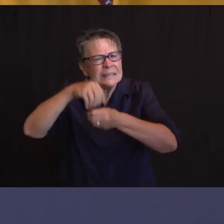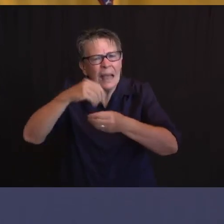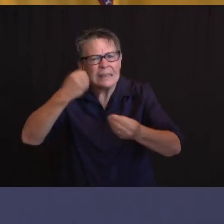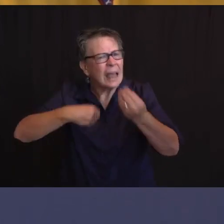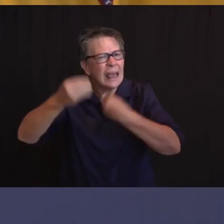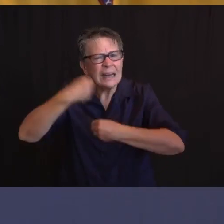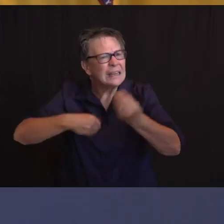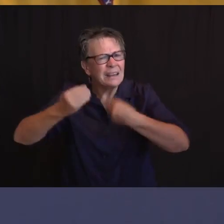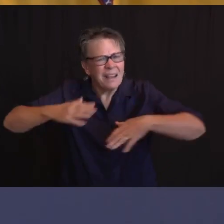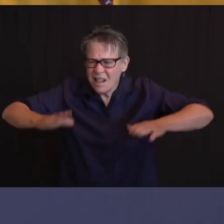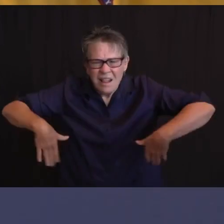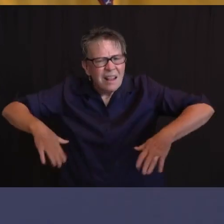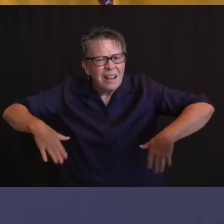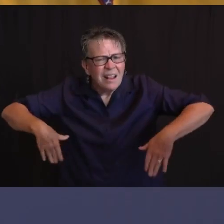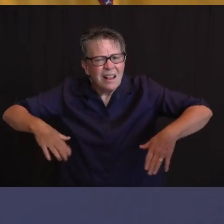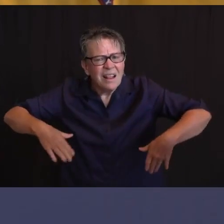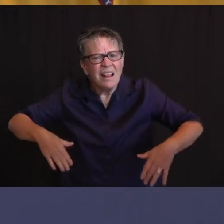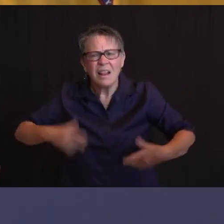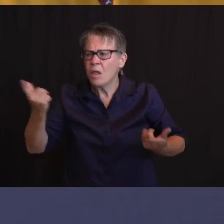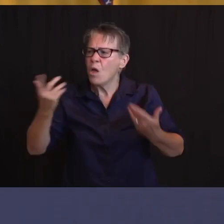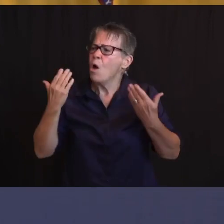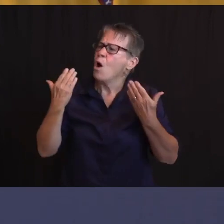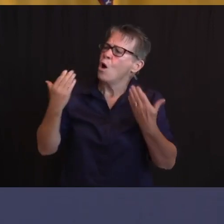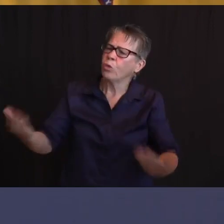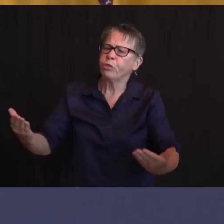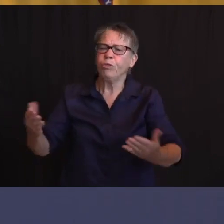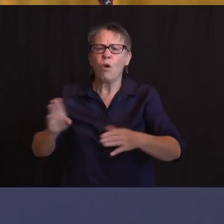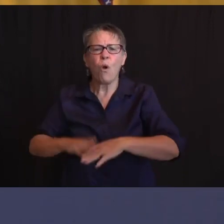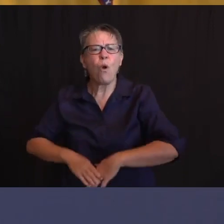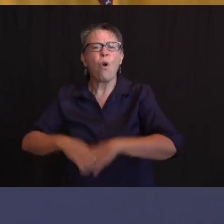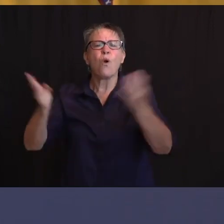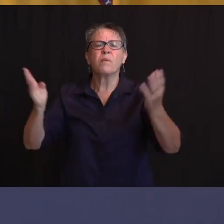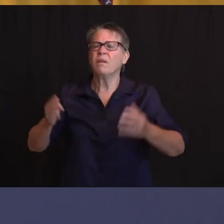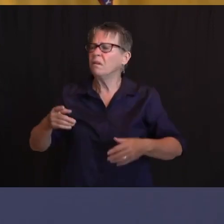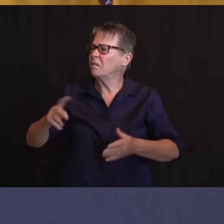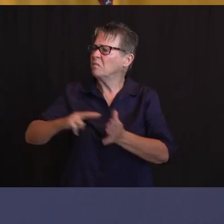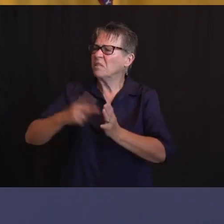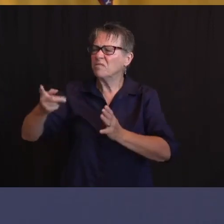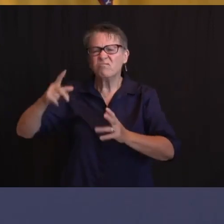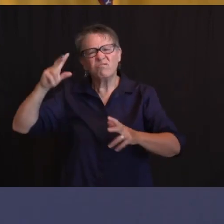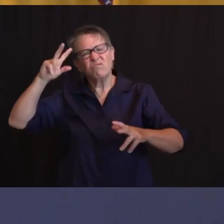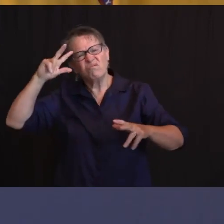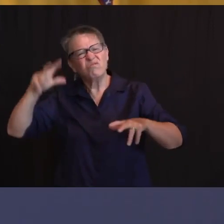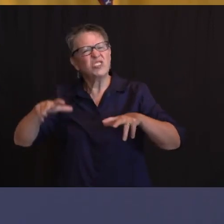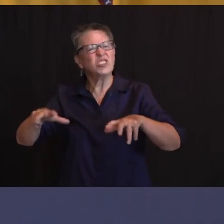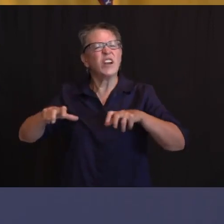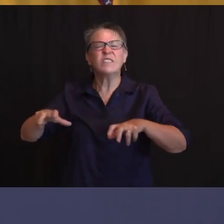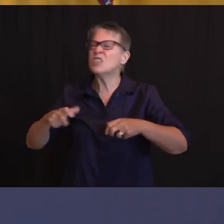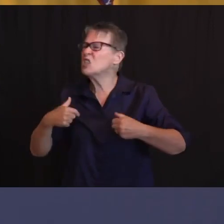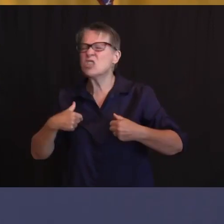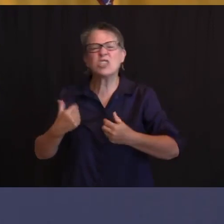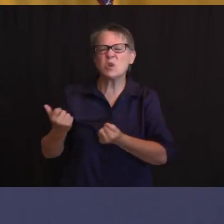overwhelmingly, it's irresponsible, selfish behavior. And so the answer is you're damn right we're going to enforce it. Pat, I don't know if you have any